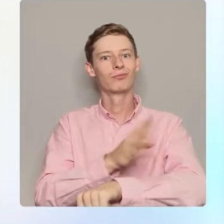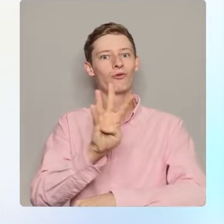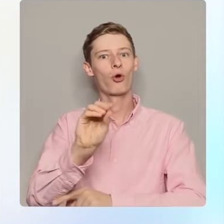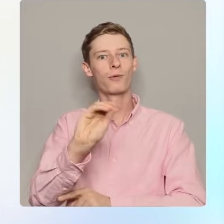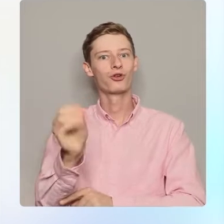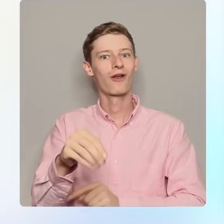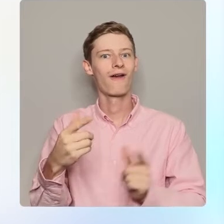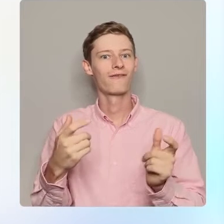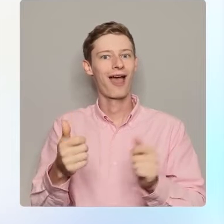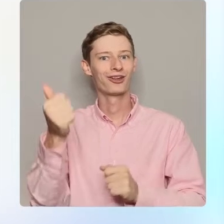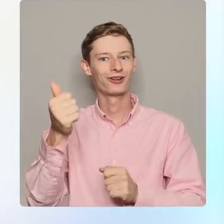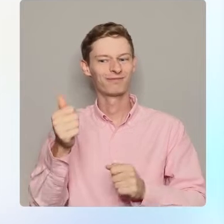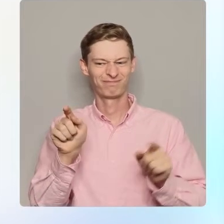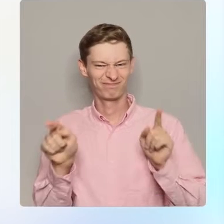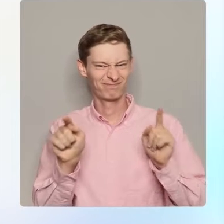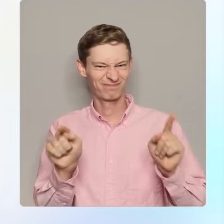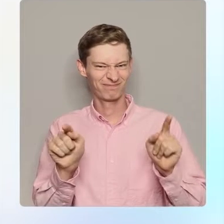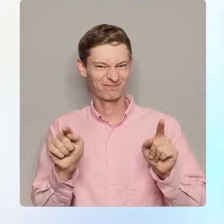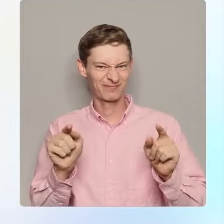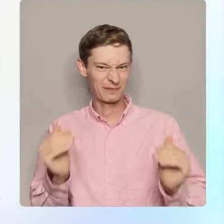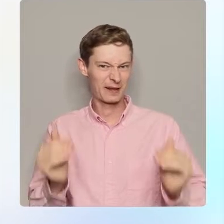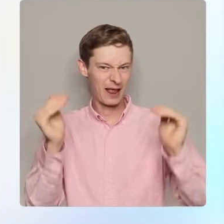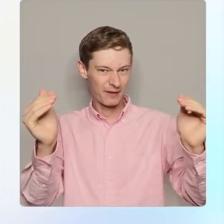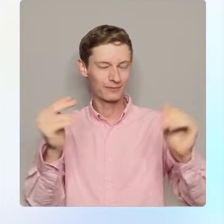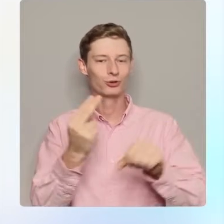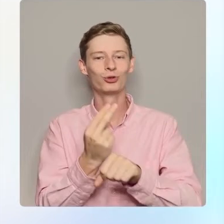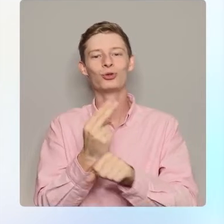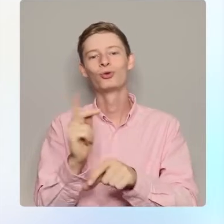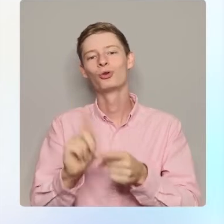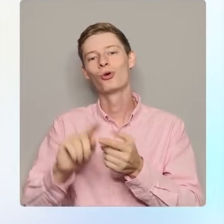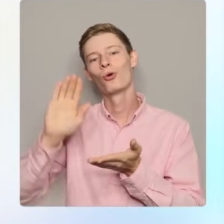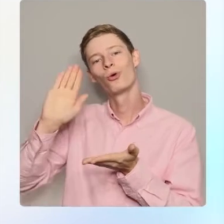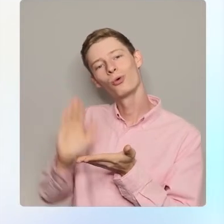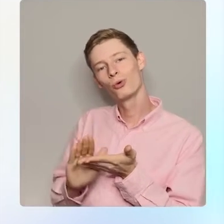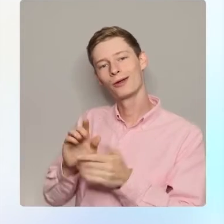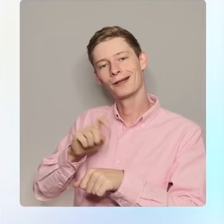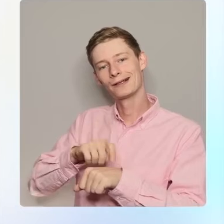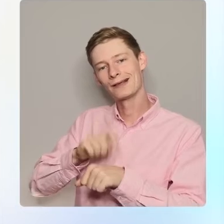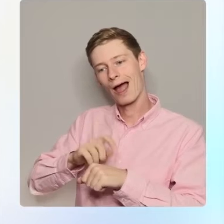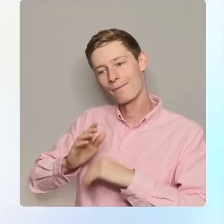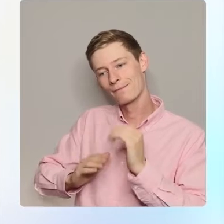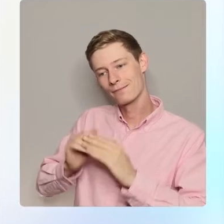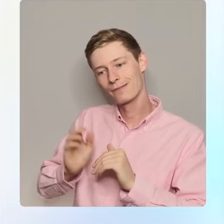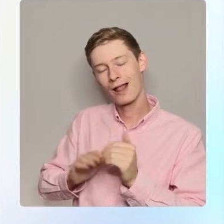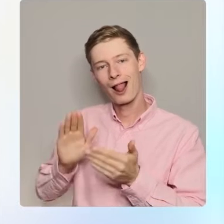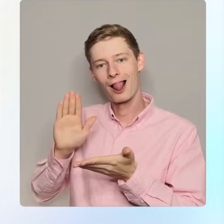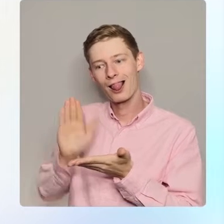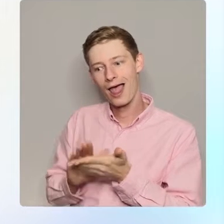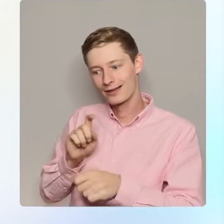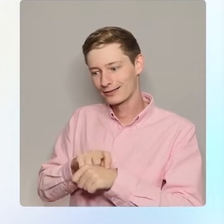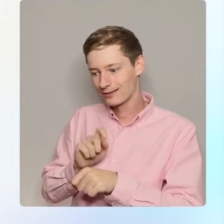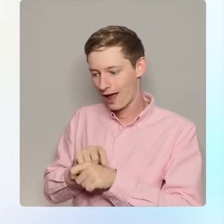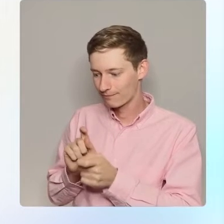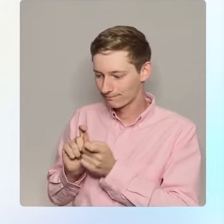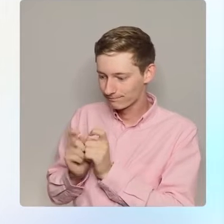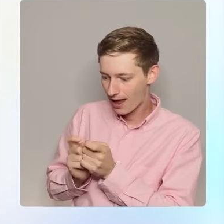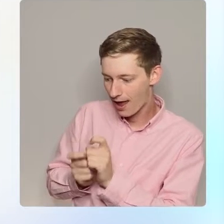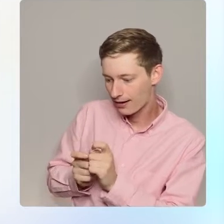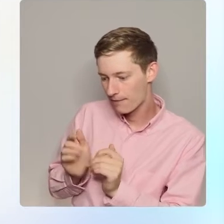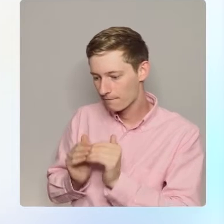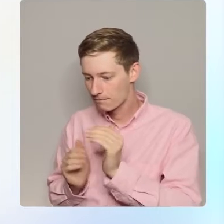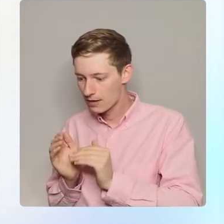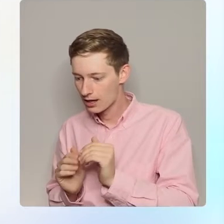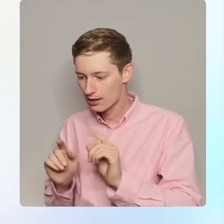If you're modifying code only, deploy compiled .so directly to the device is faster